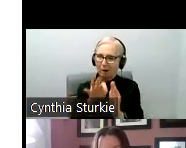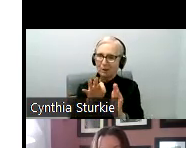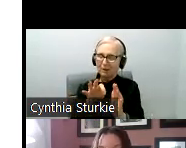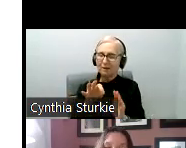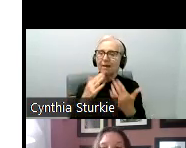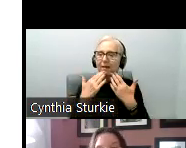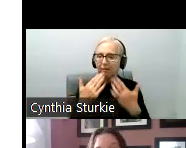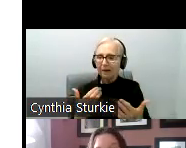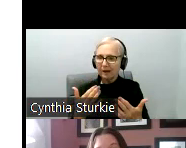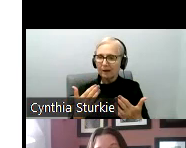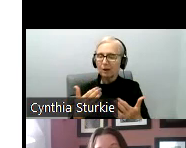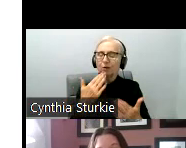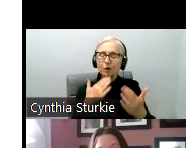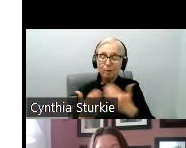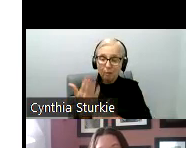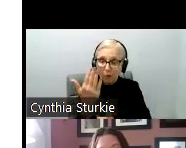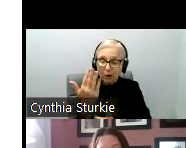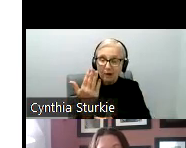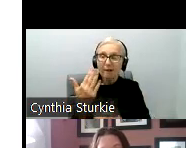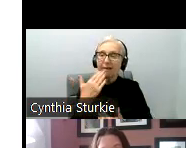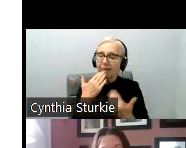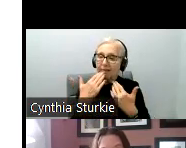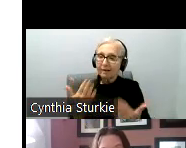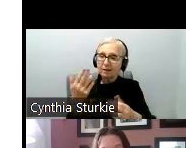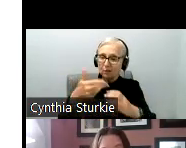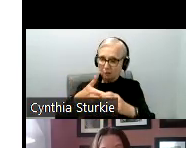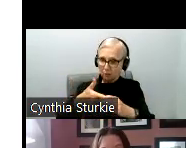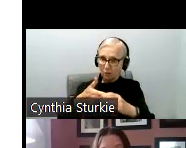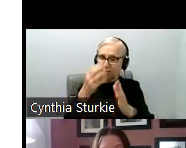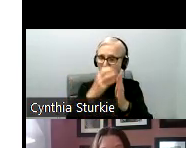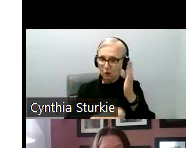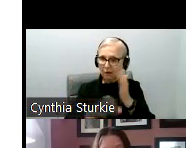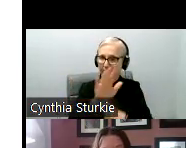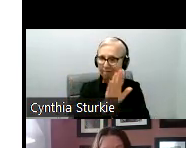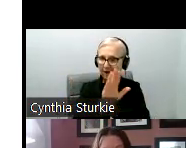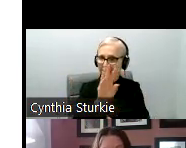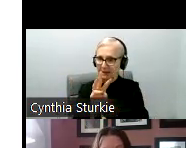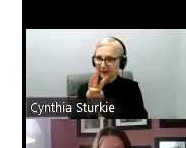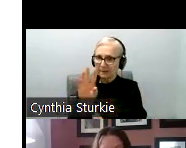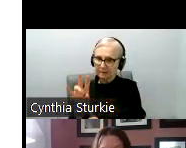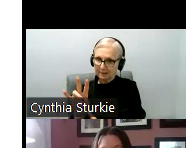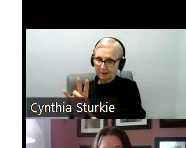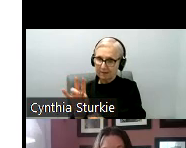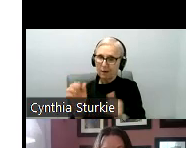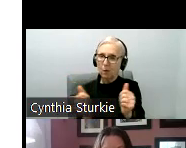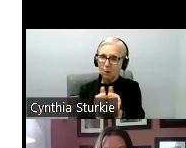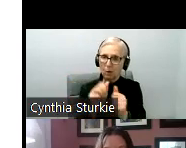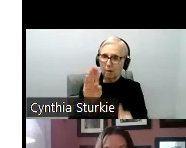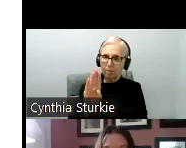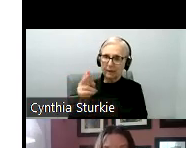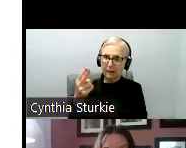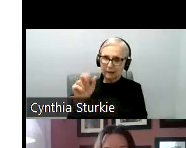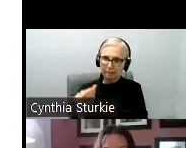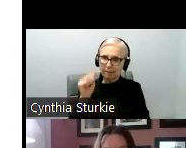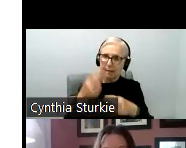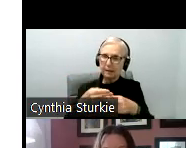much, Victoria. Good morning, everybody. Thank you for joining us for chapters 5, 6, and 7 with the BHA. My